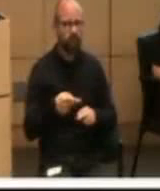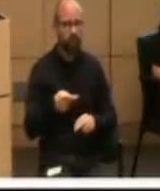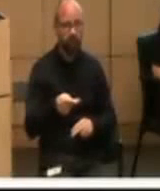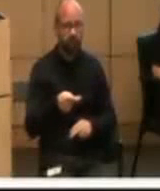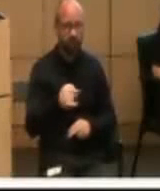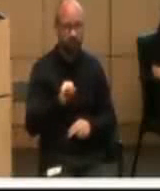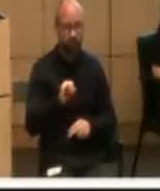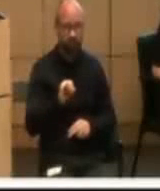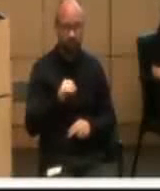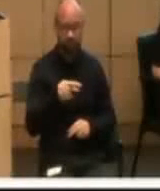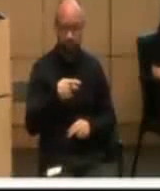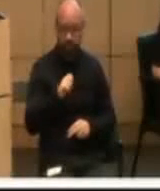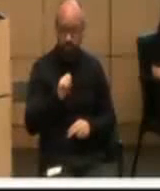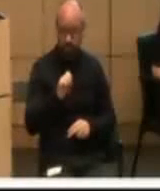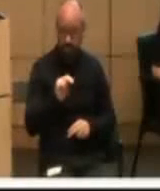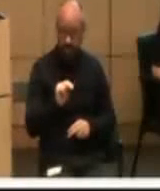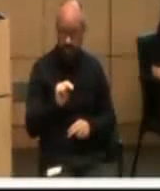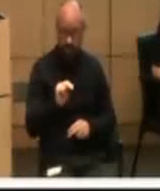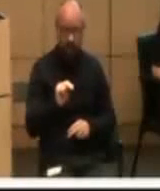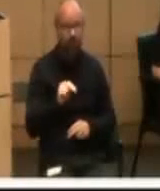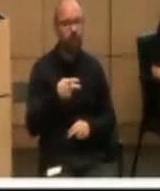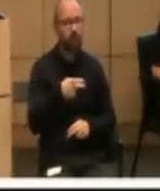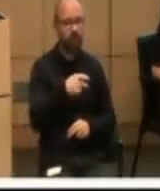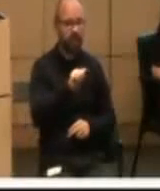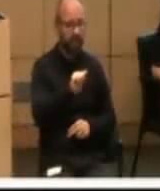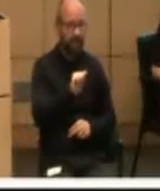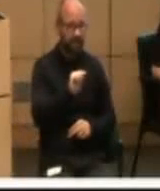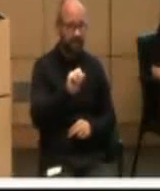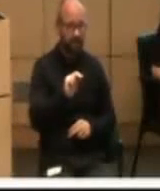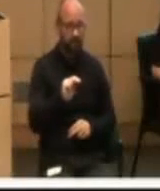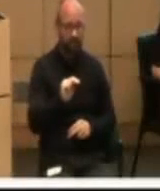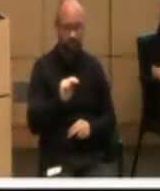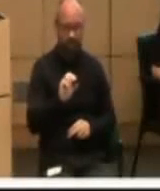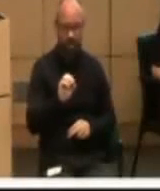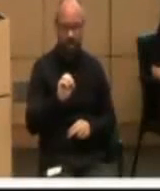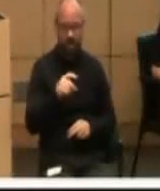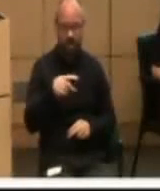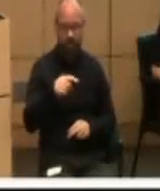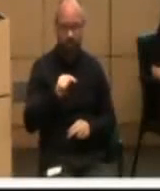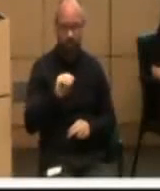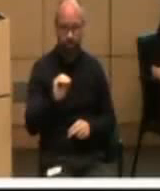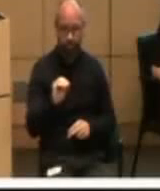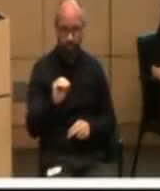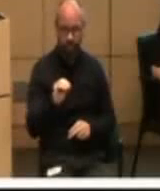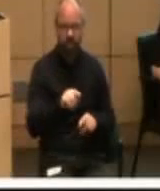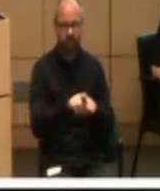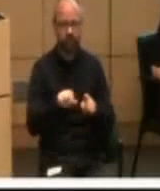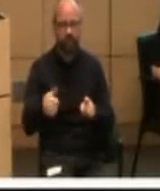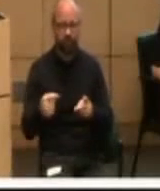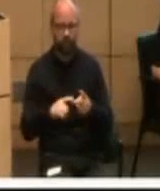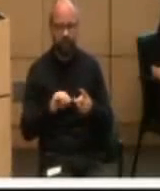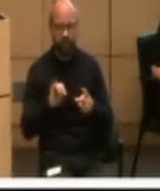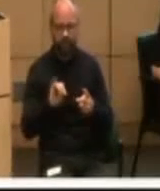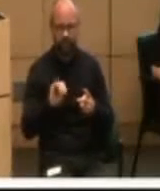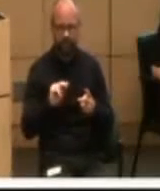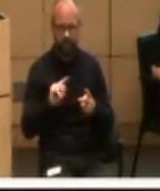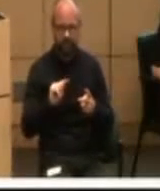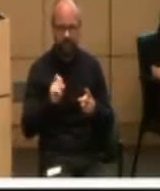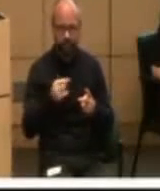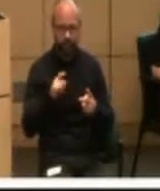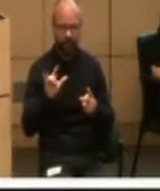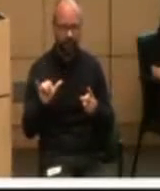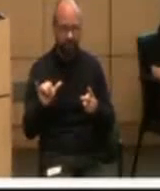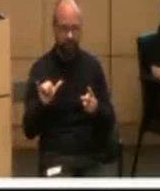Panopto? Yeah, Panopto. P-E-N? P-A-N-O-P-T-O. Okay. And then there's also Tegrity.